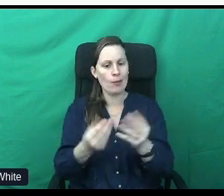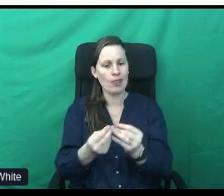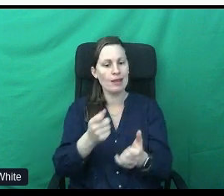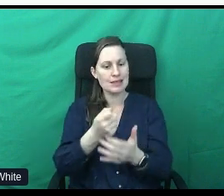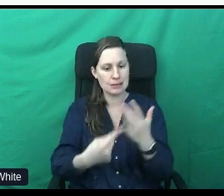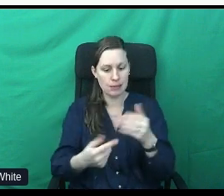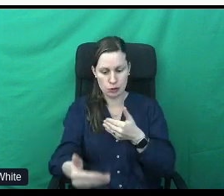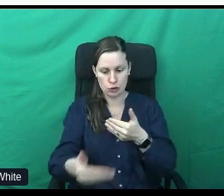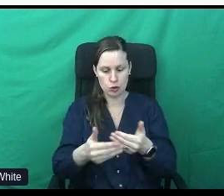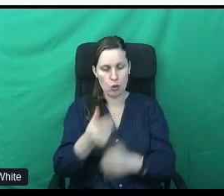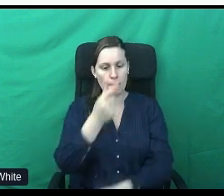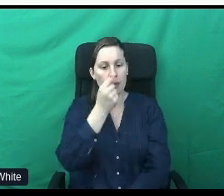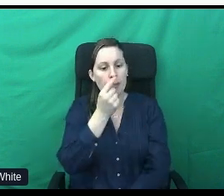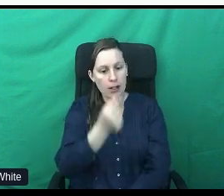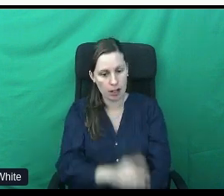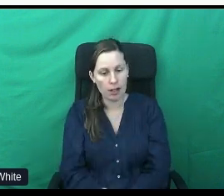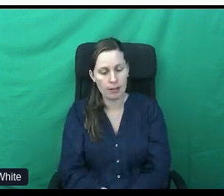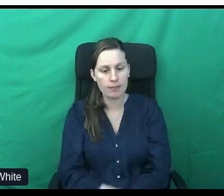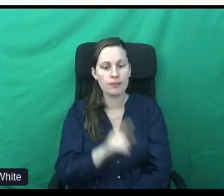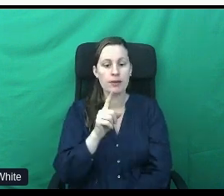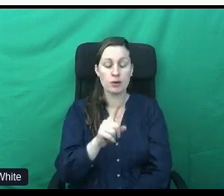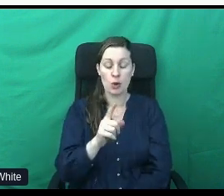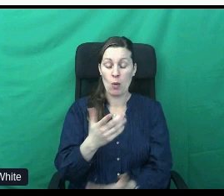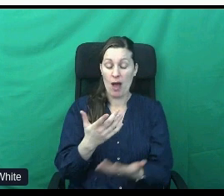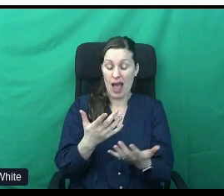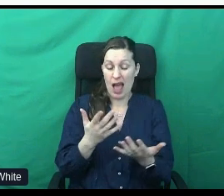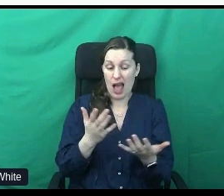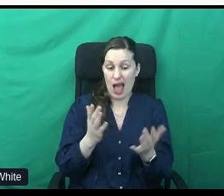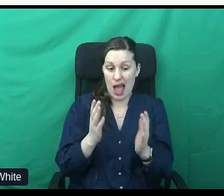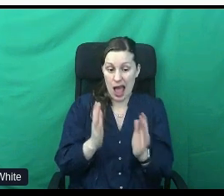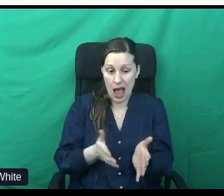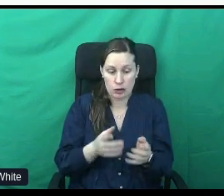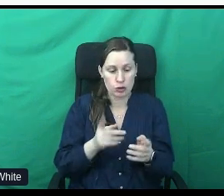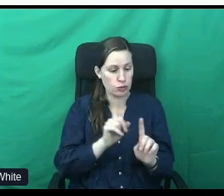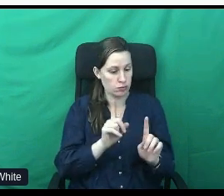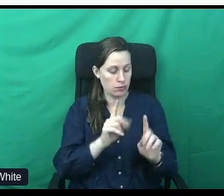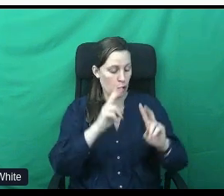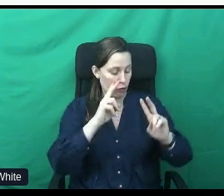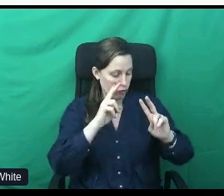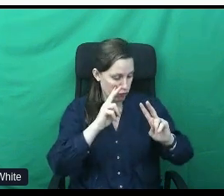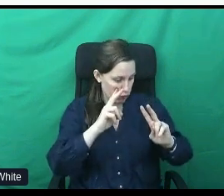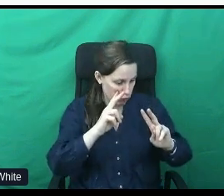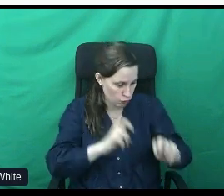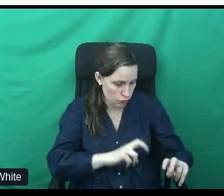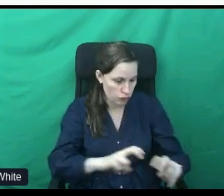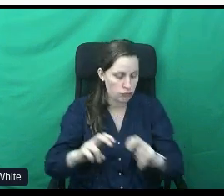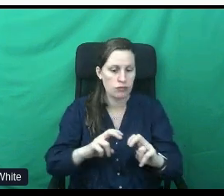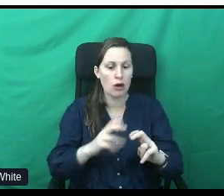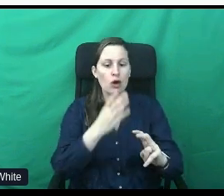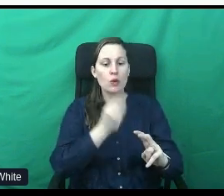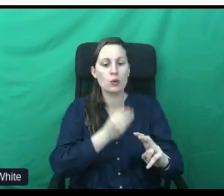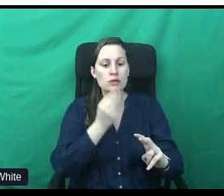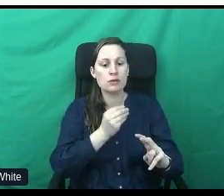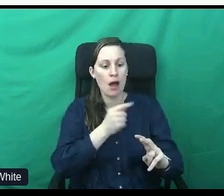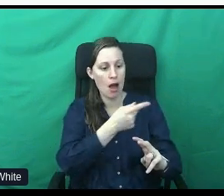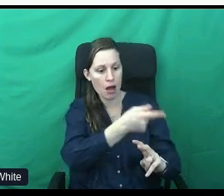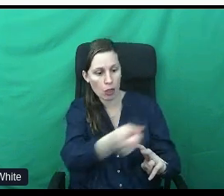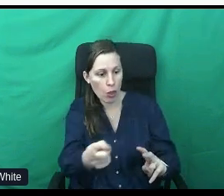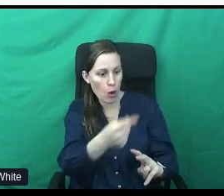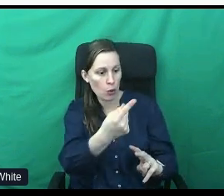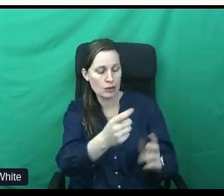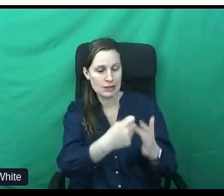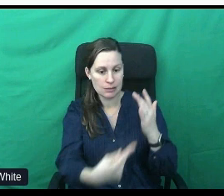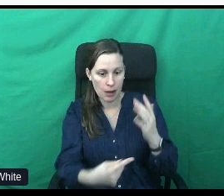shortest amount of time. And it took a combination of a user research program consisting solely of people with disabilities,